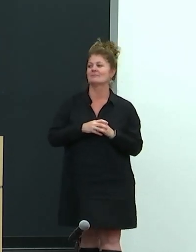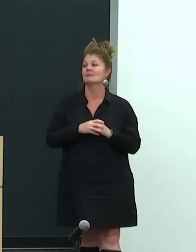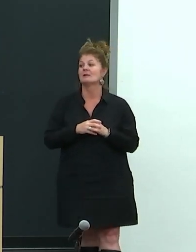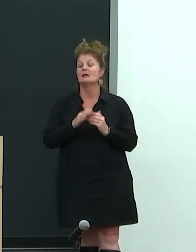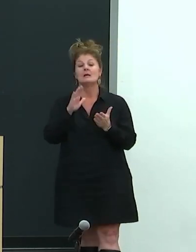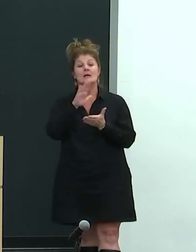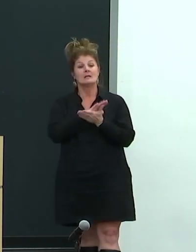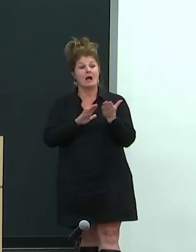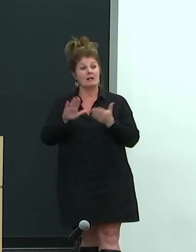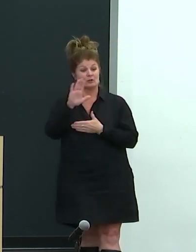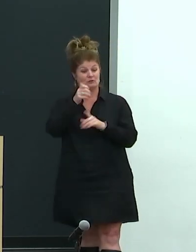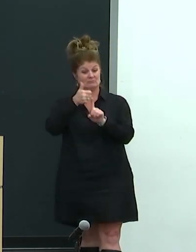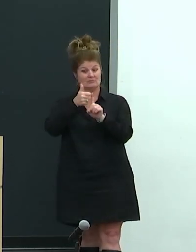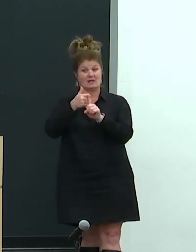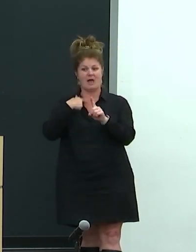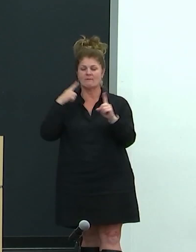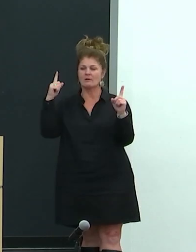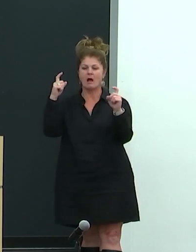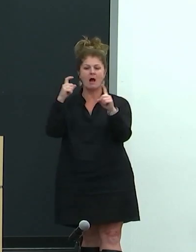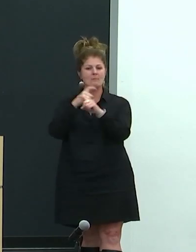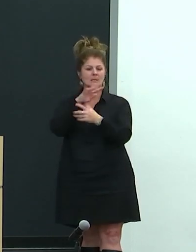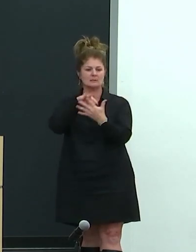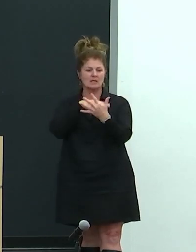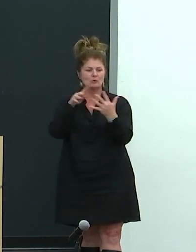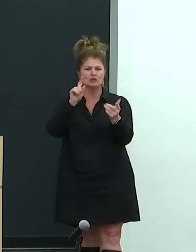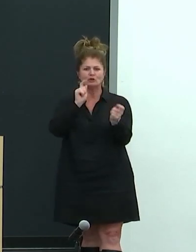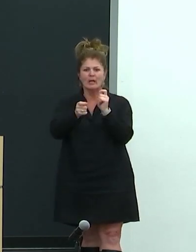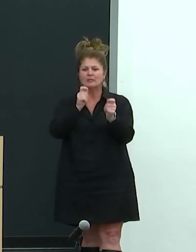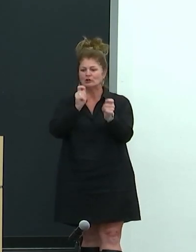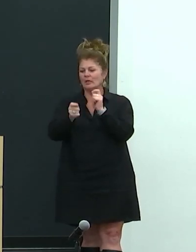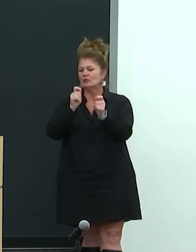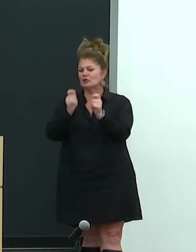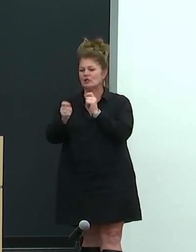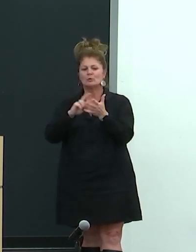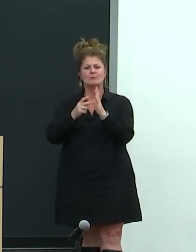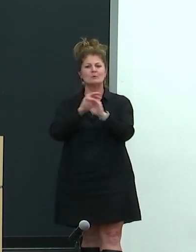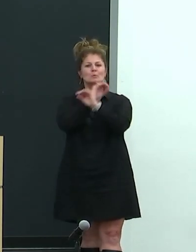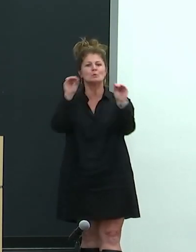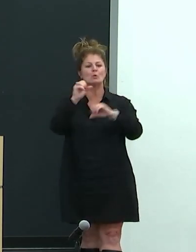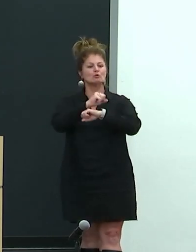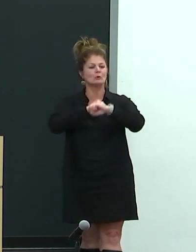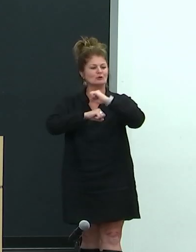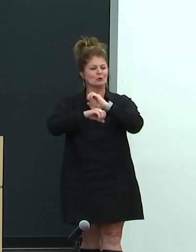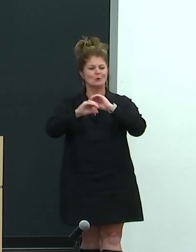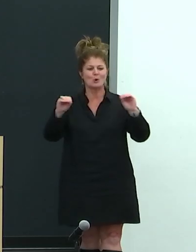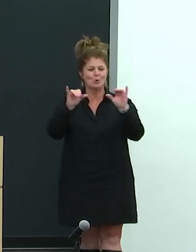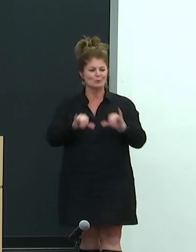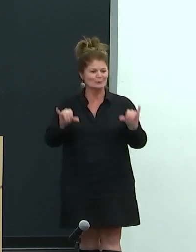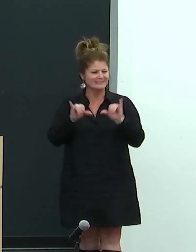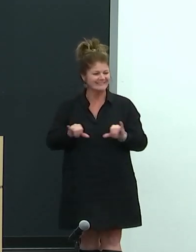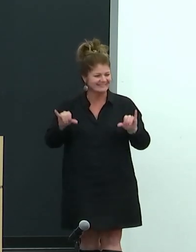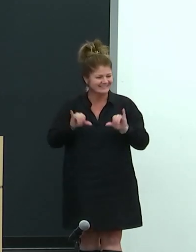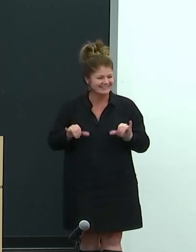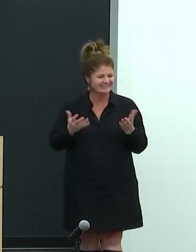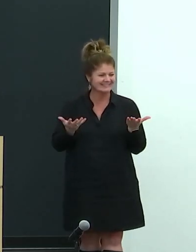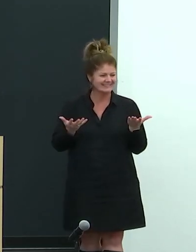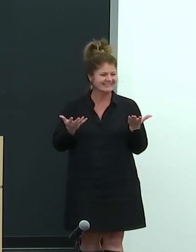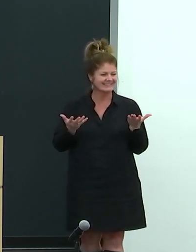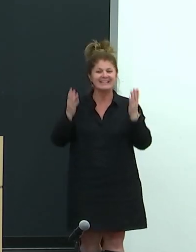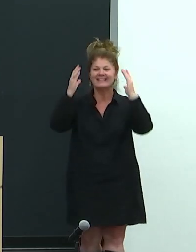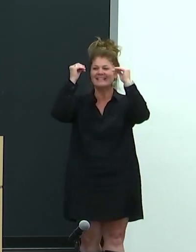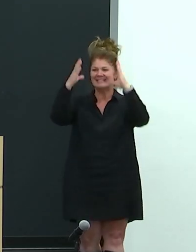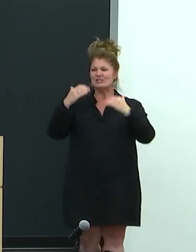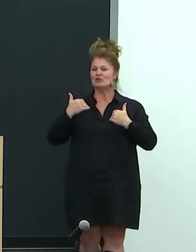Colleges have complex and changing schedules that often lack structure and routine. Teachers all have